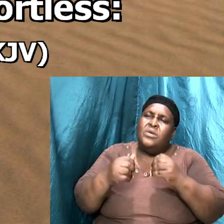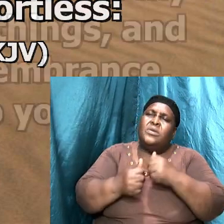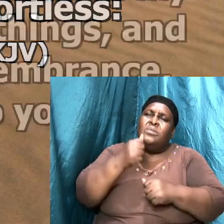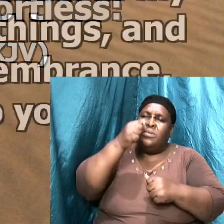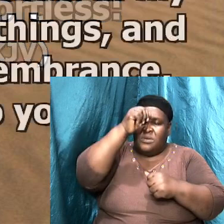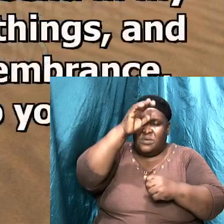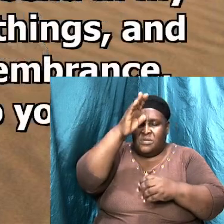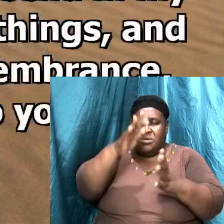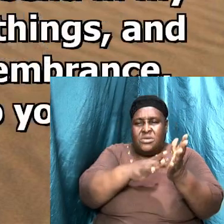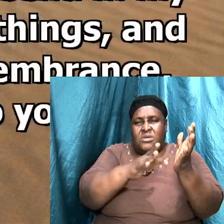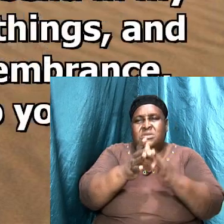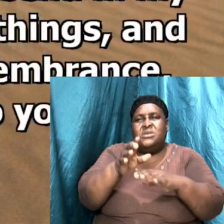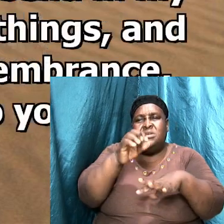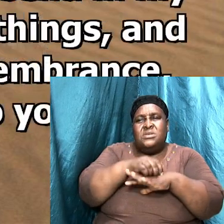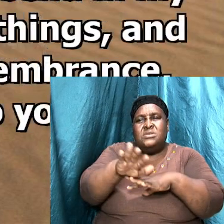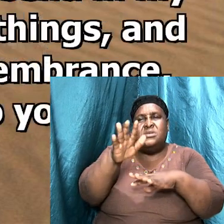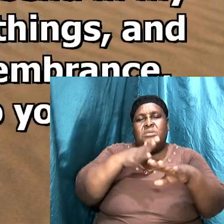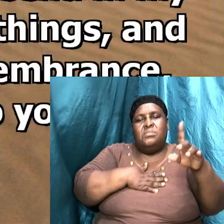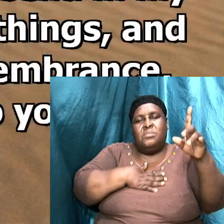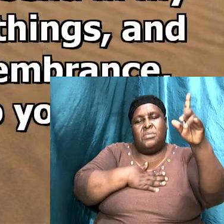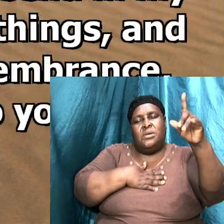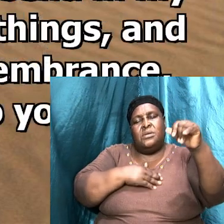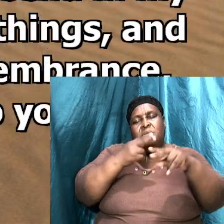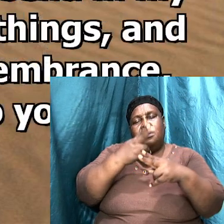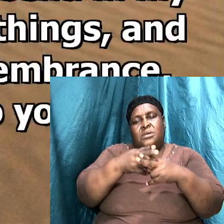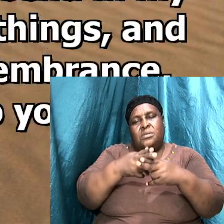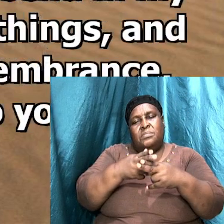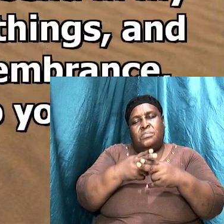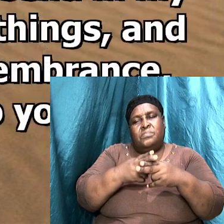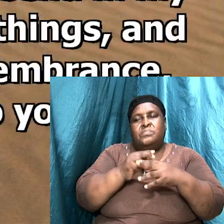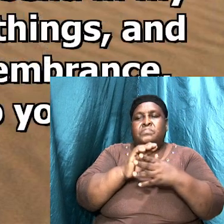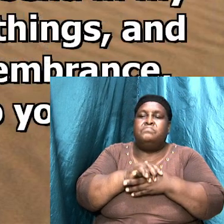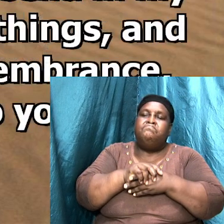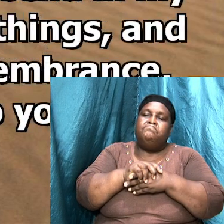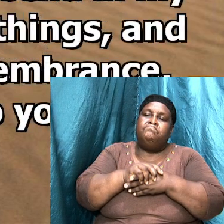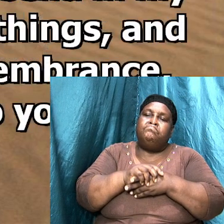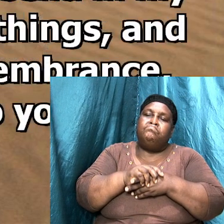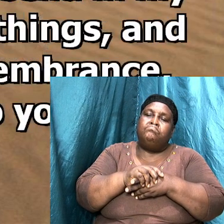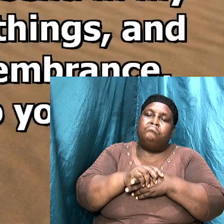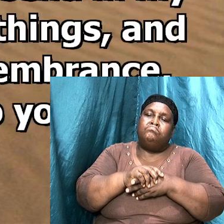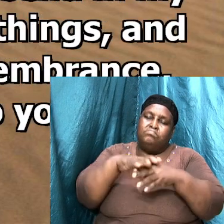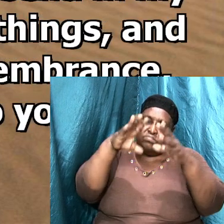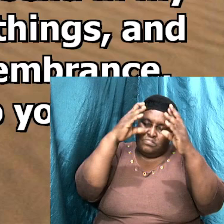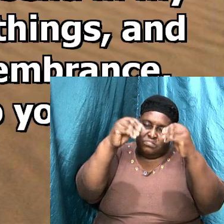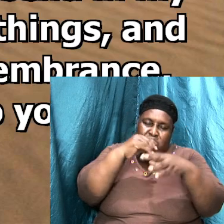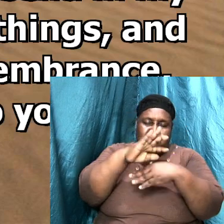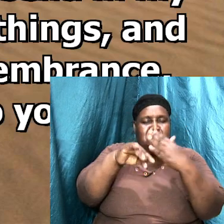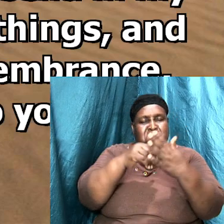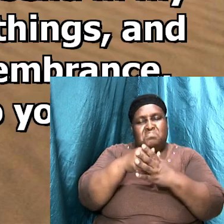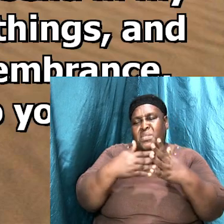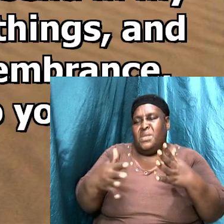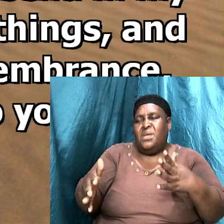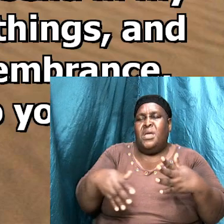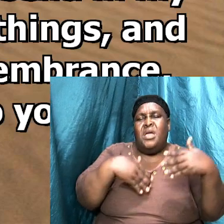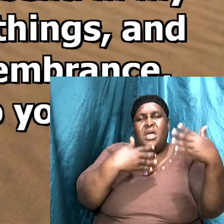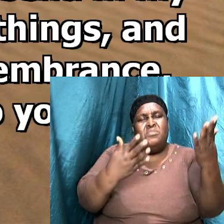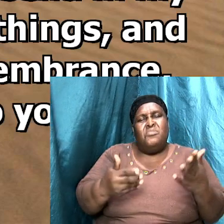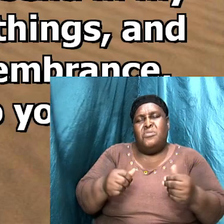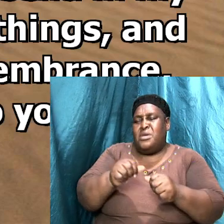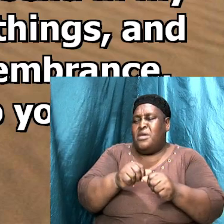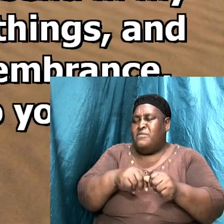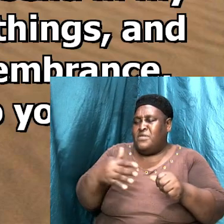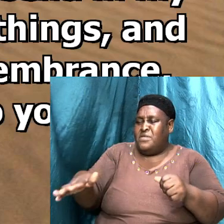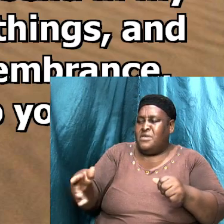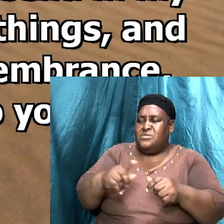will send in my name that scripture we read already he shall teach you all things and bring all things to your